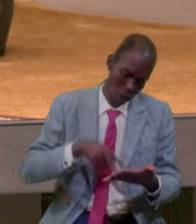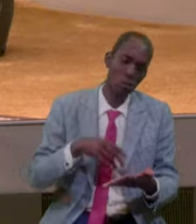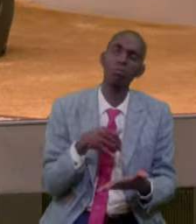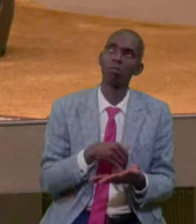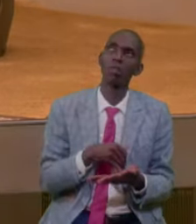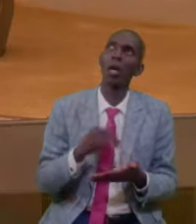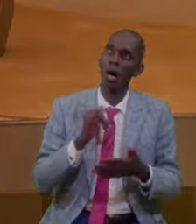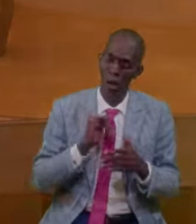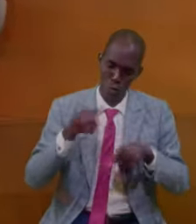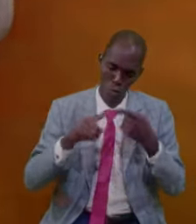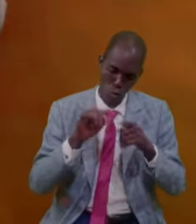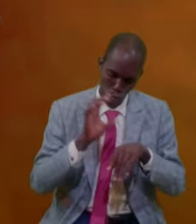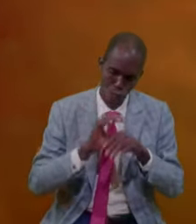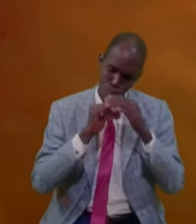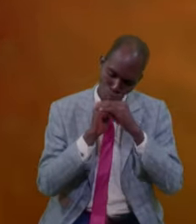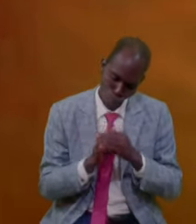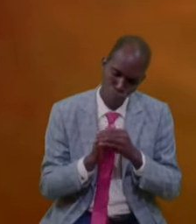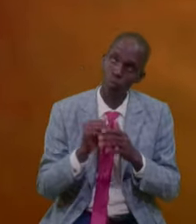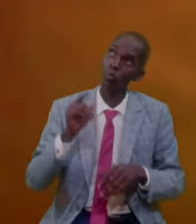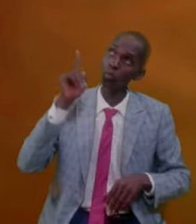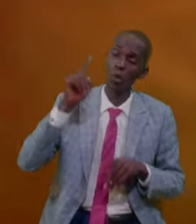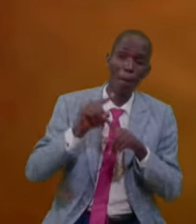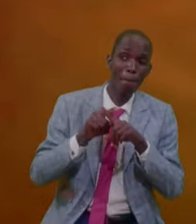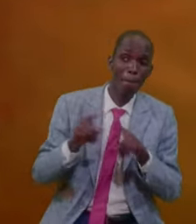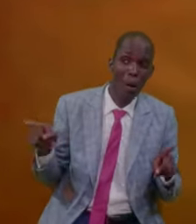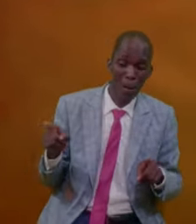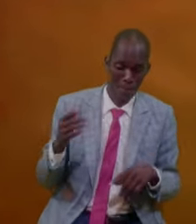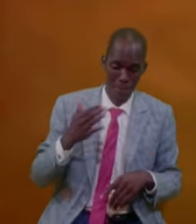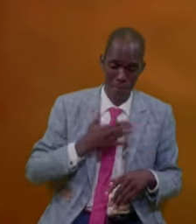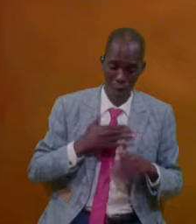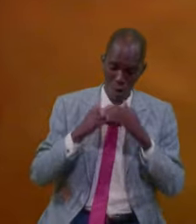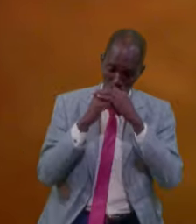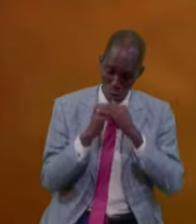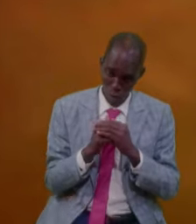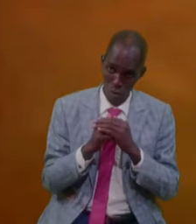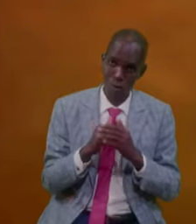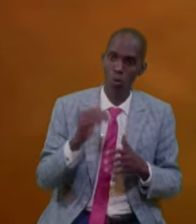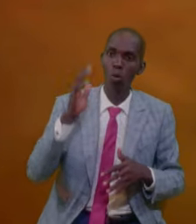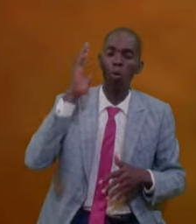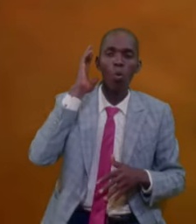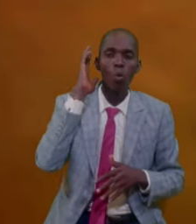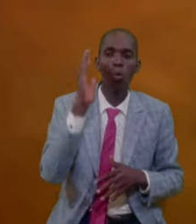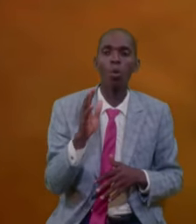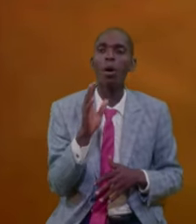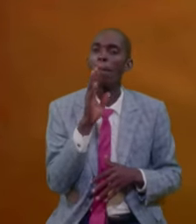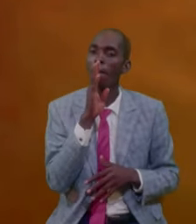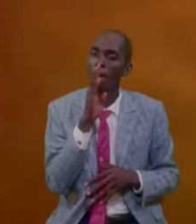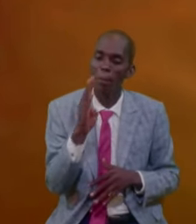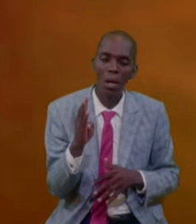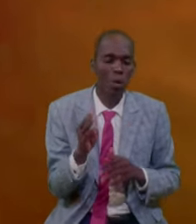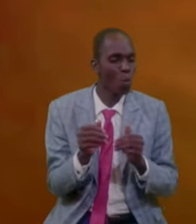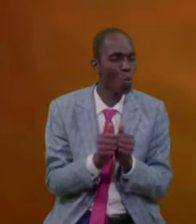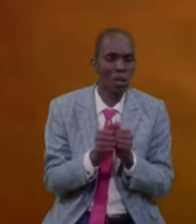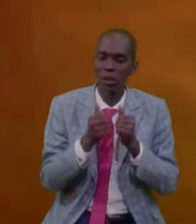I'll worship, I'll do everything, but my worship will be devoid of